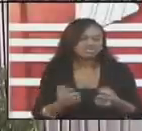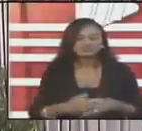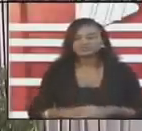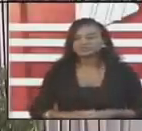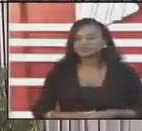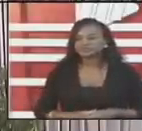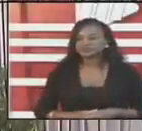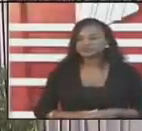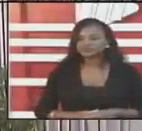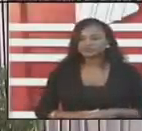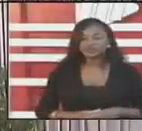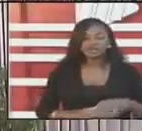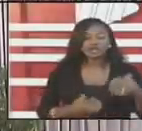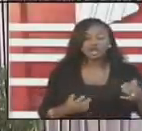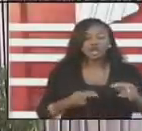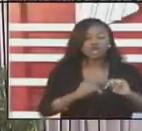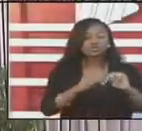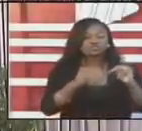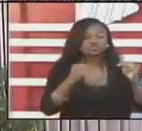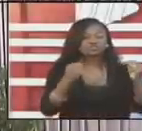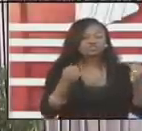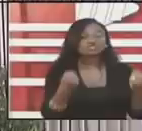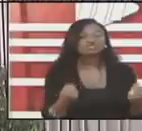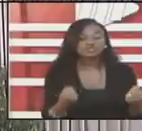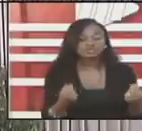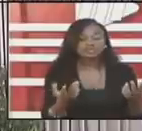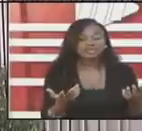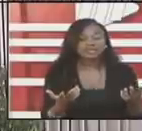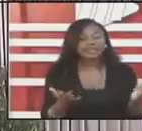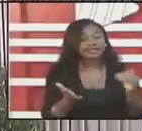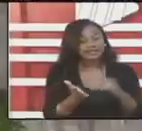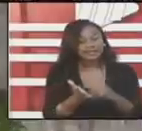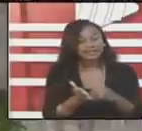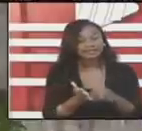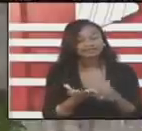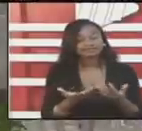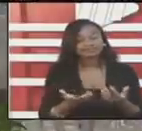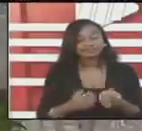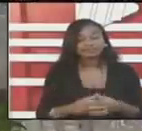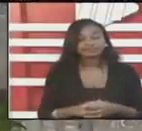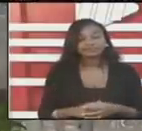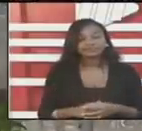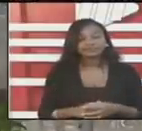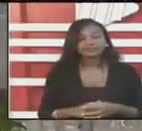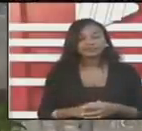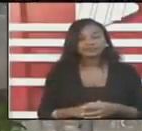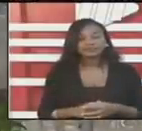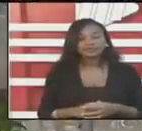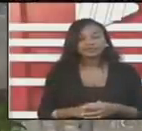question from Newsday because we seem to be having some technical difficulties. And